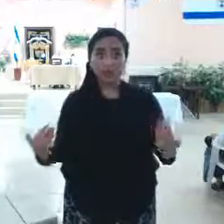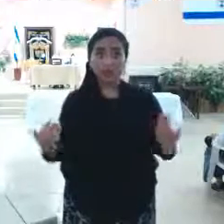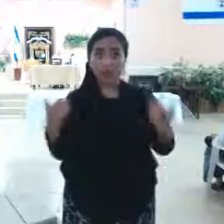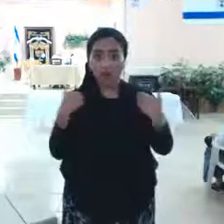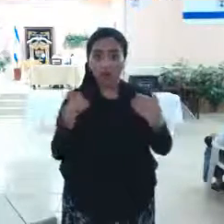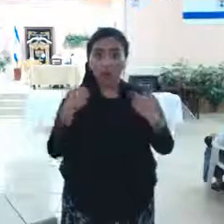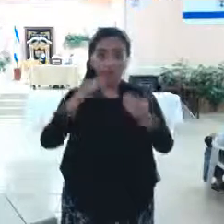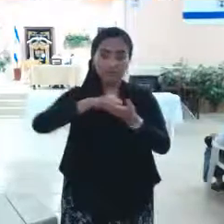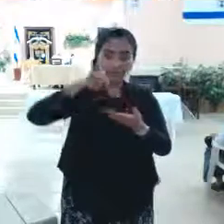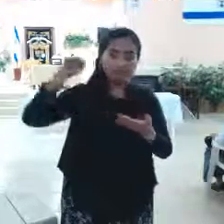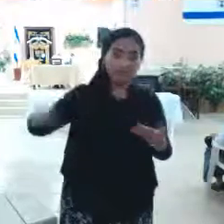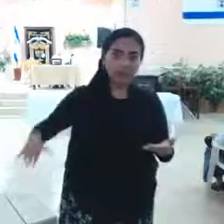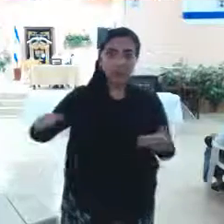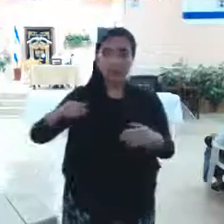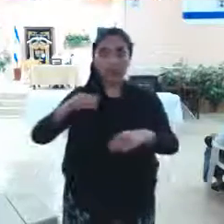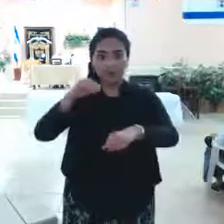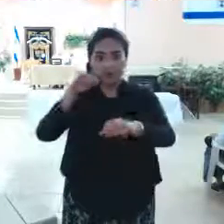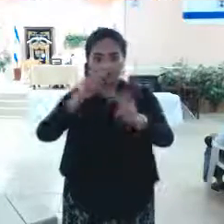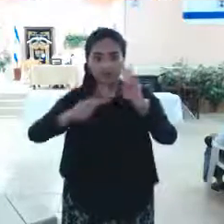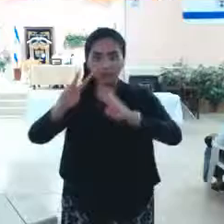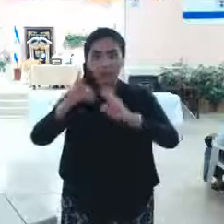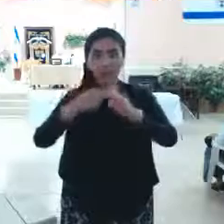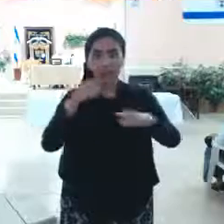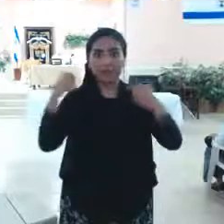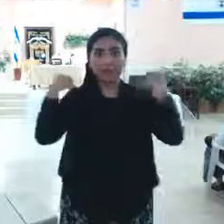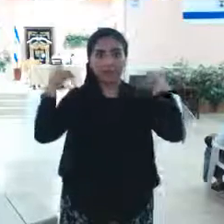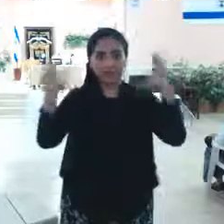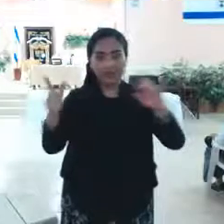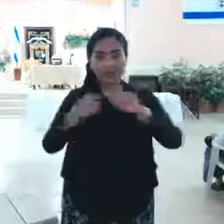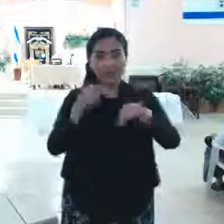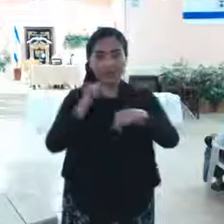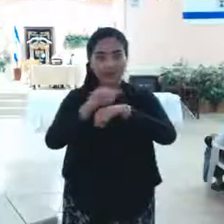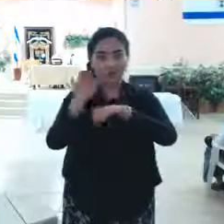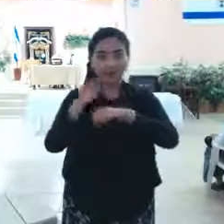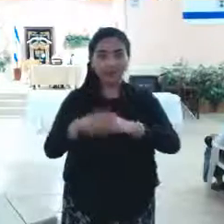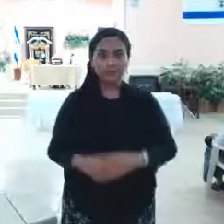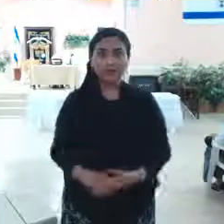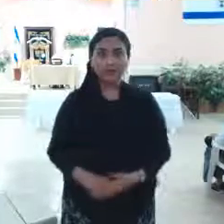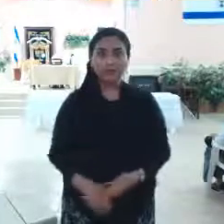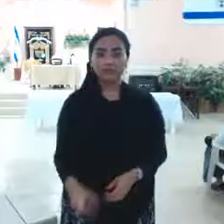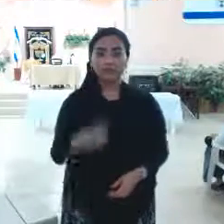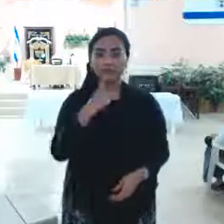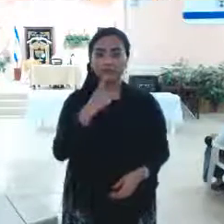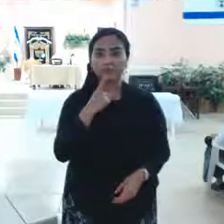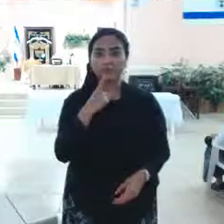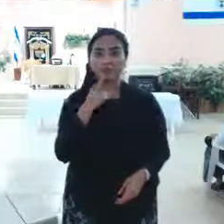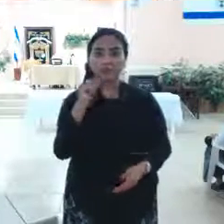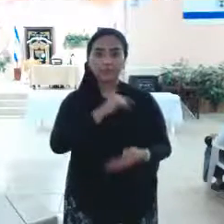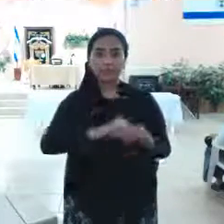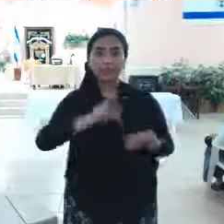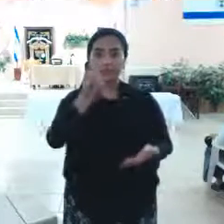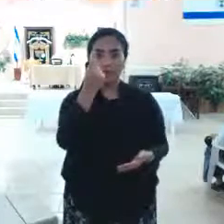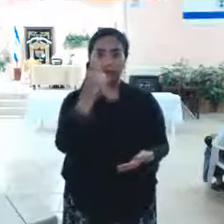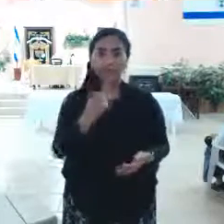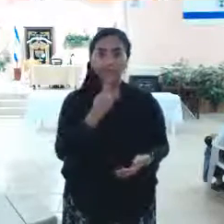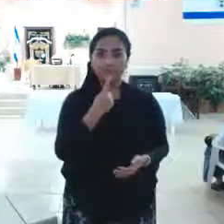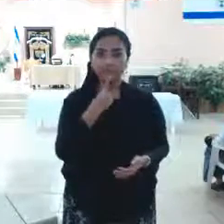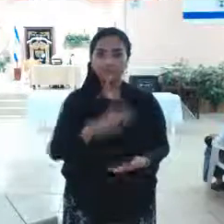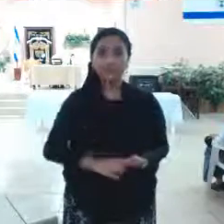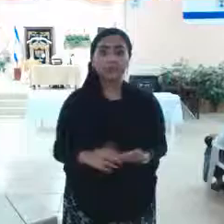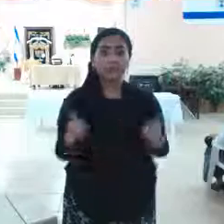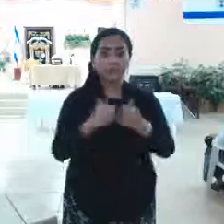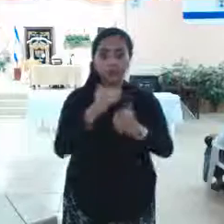put away the message of the angels. It is the same of the messengers. Verse 11